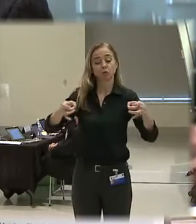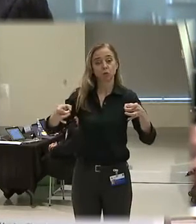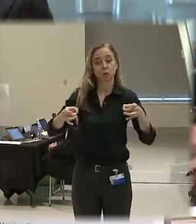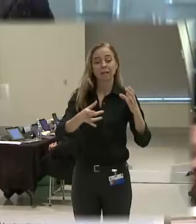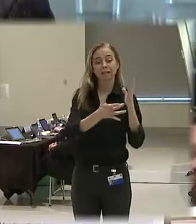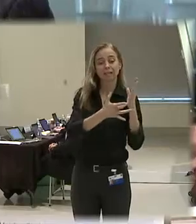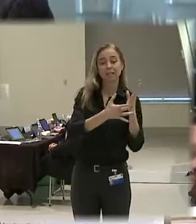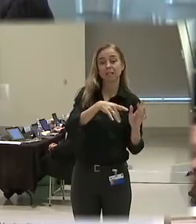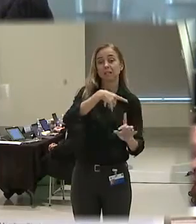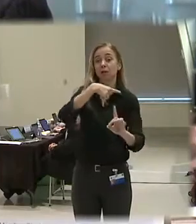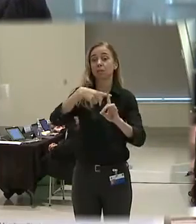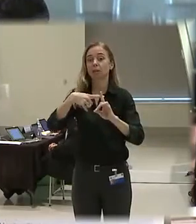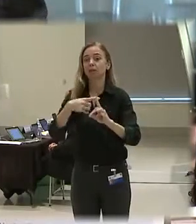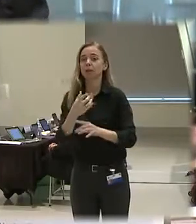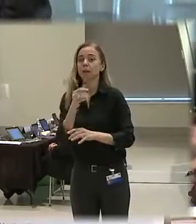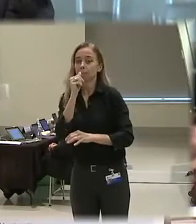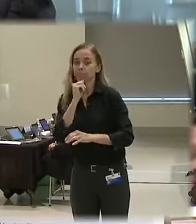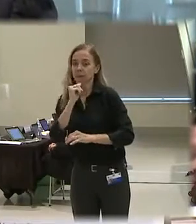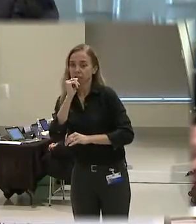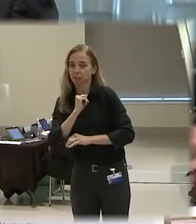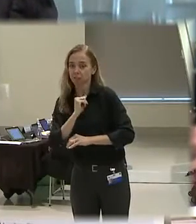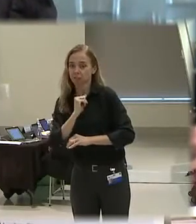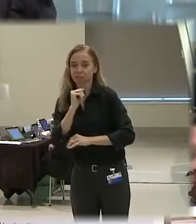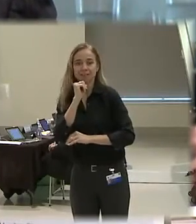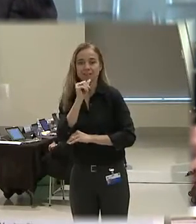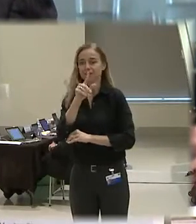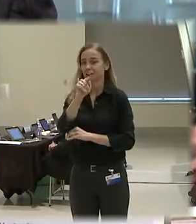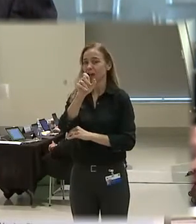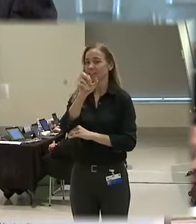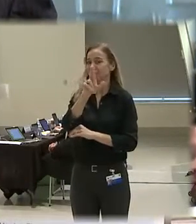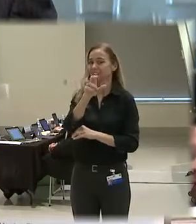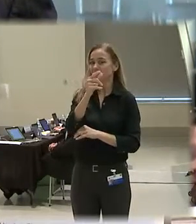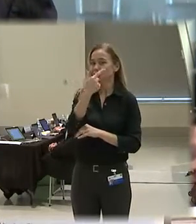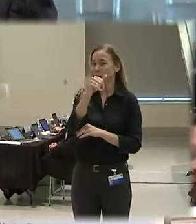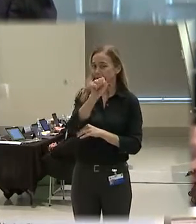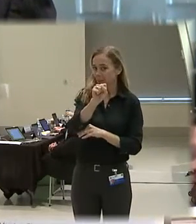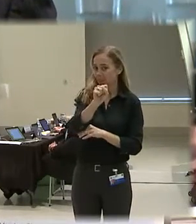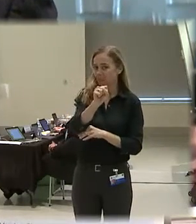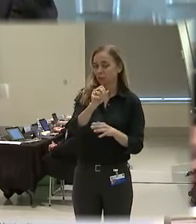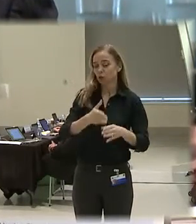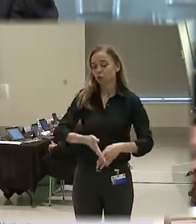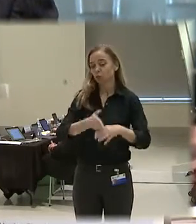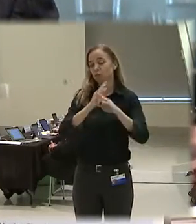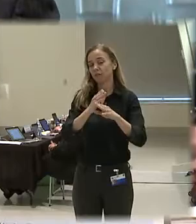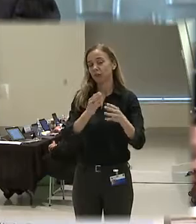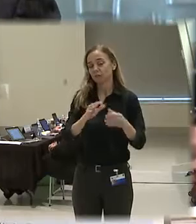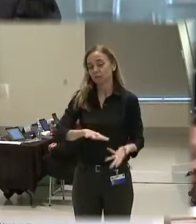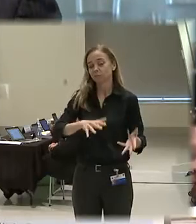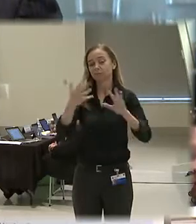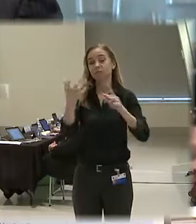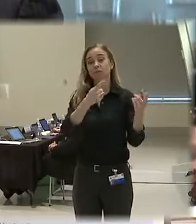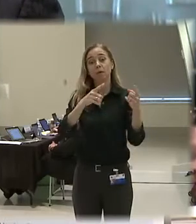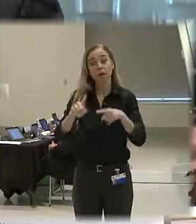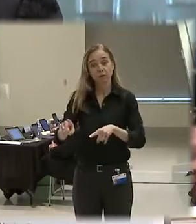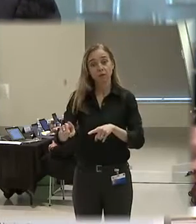patience, not tear gas, to avoid escalating a confrontation. Due to the crowd control training and practice that our officers